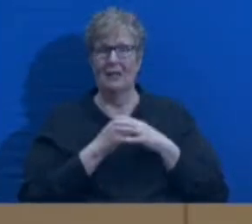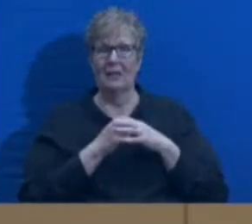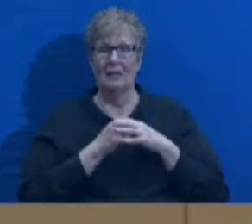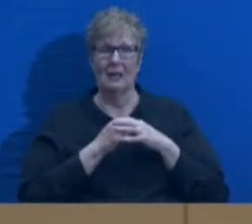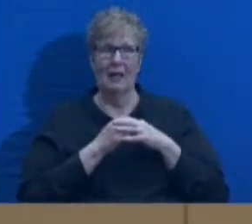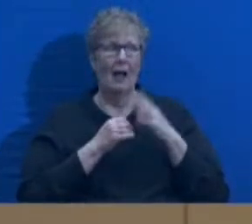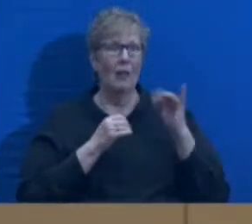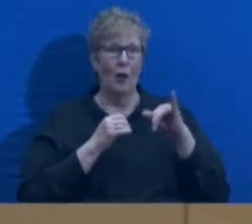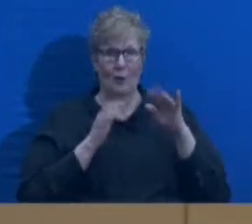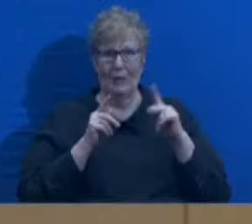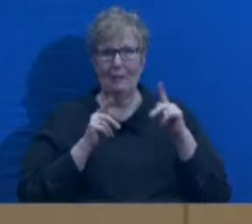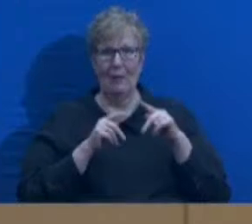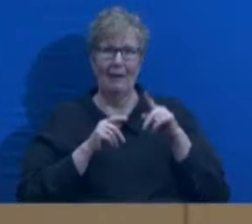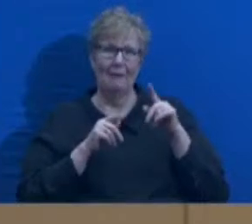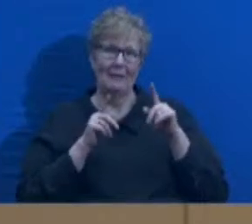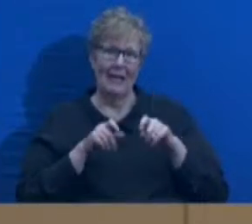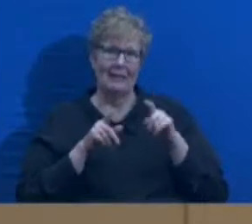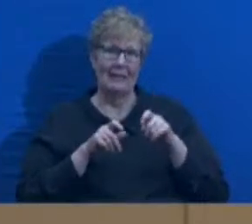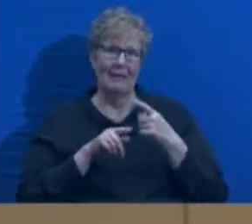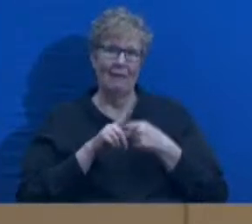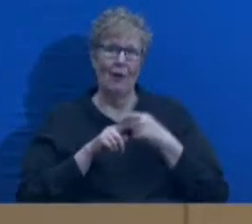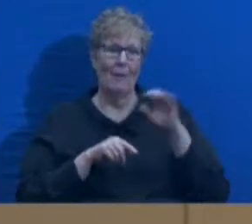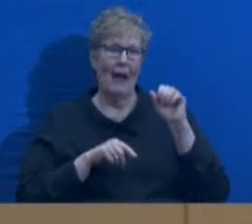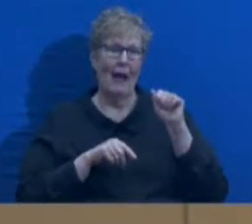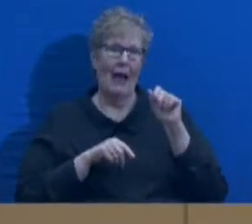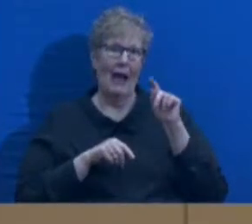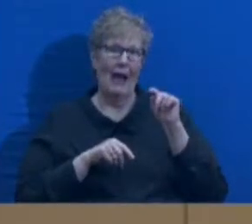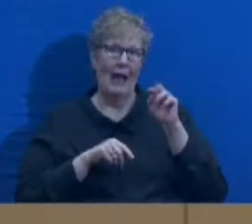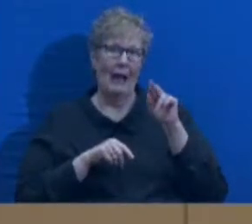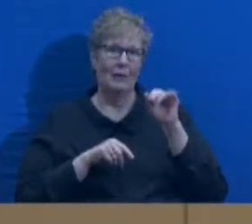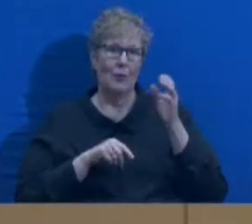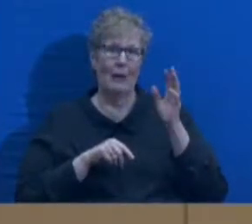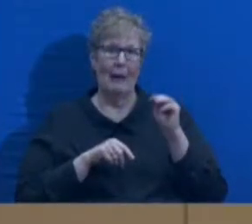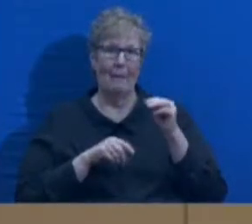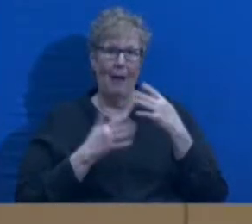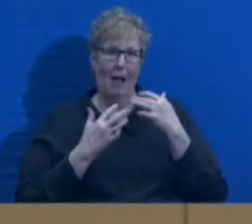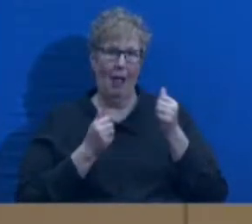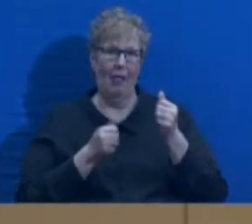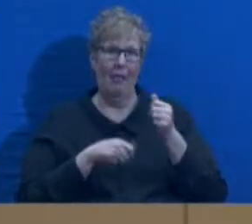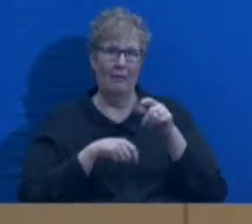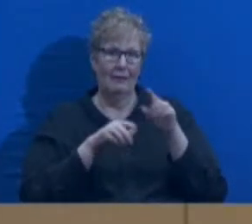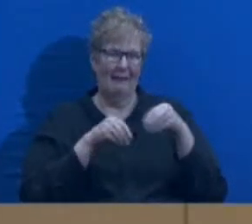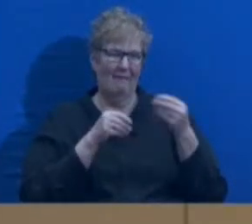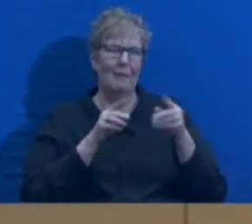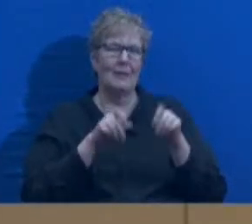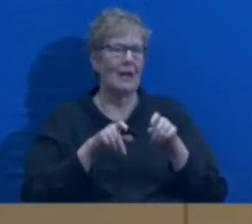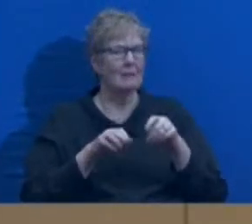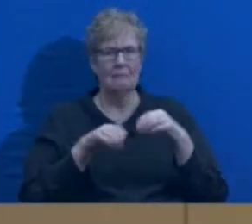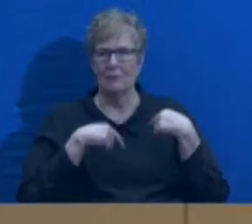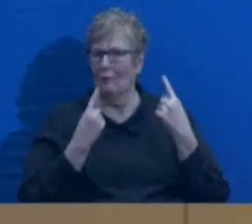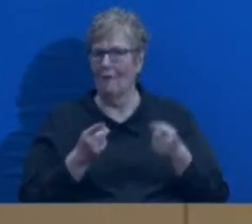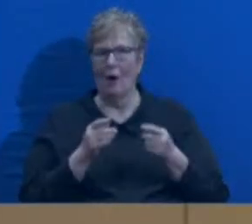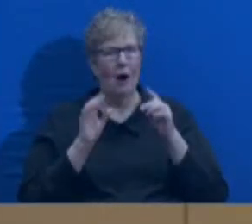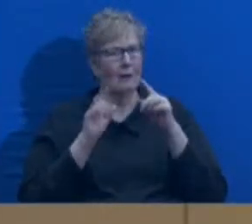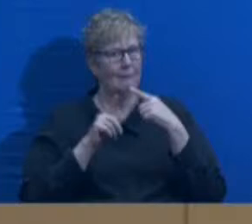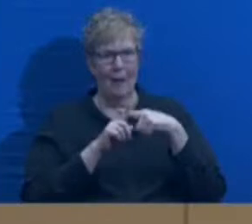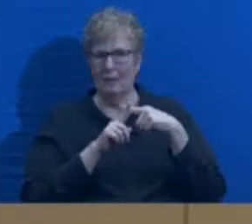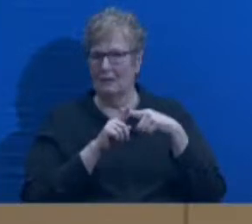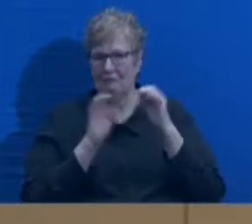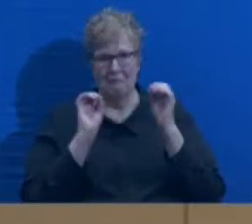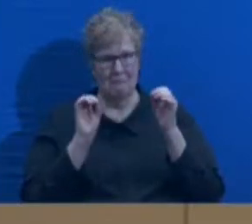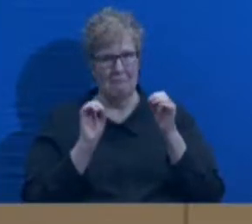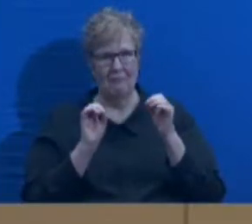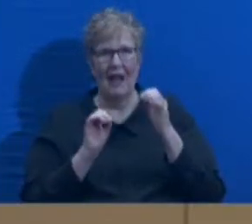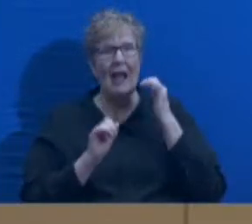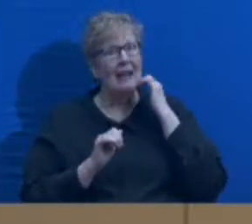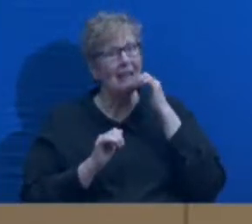have been tested by Atrium Health, and to date, none of them have tested positive. Daily symptom and temperature checks will